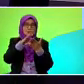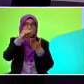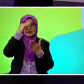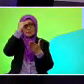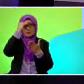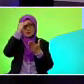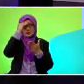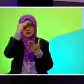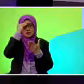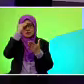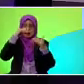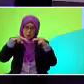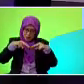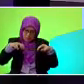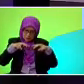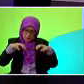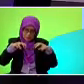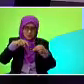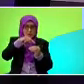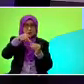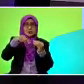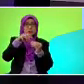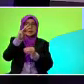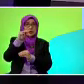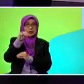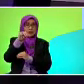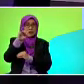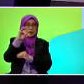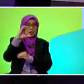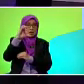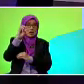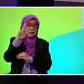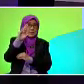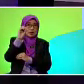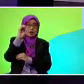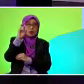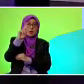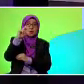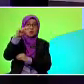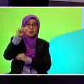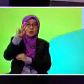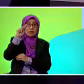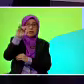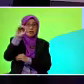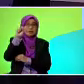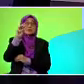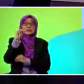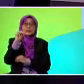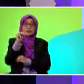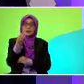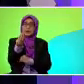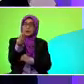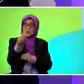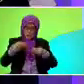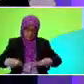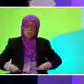little bit deeper about microorganisms. So what is microorganism? I'm sure everyone can remember, you